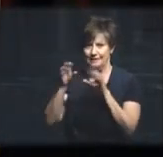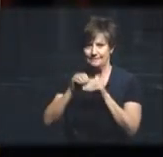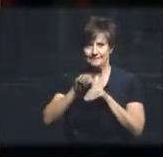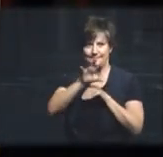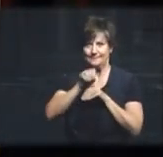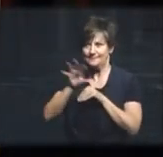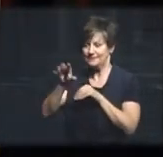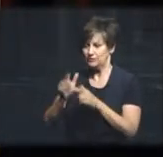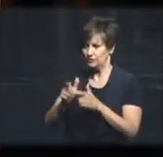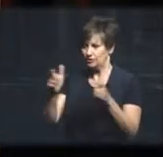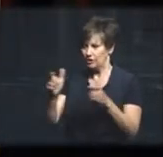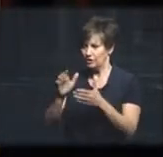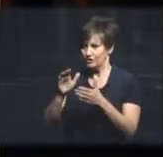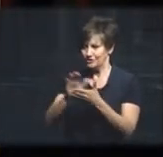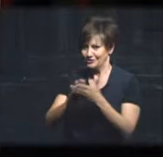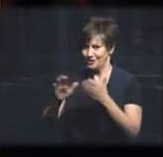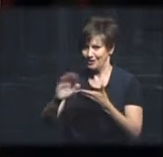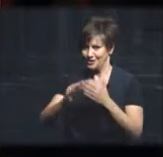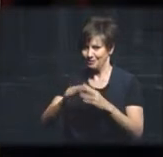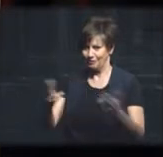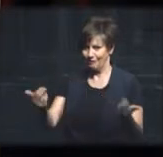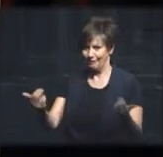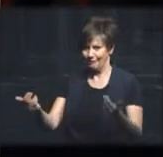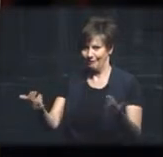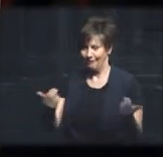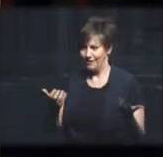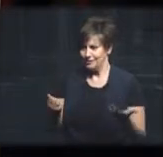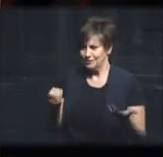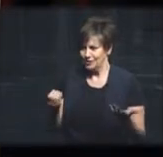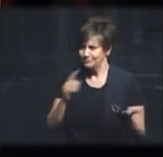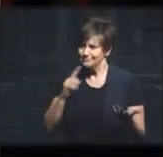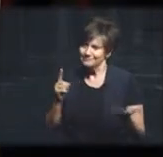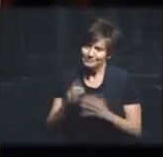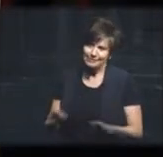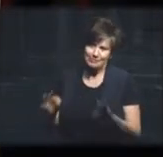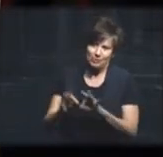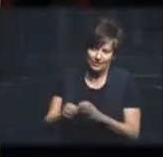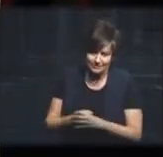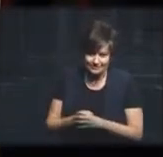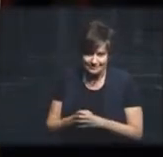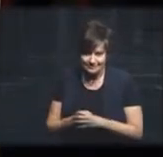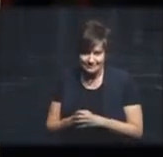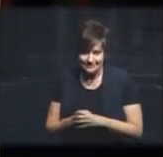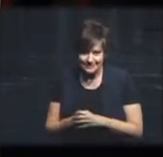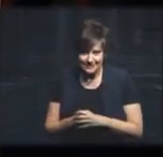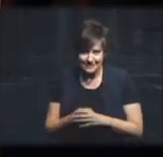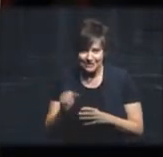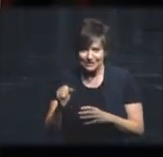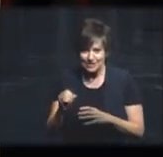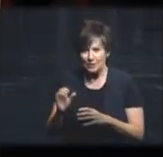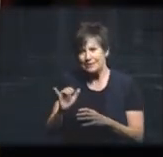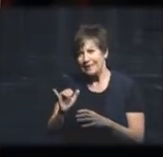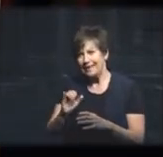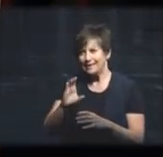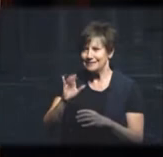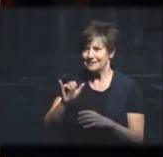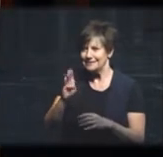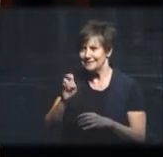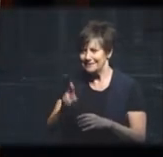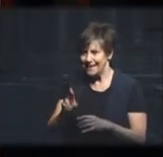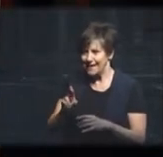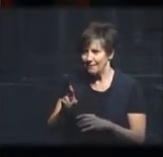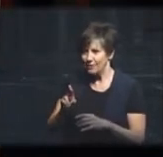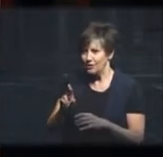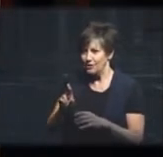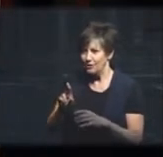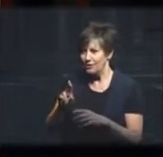larger college community. And yeah, so pretty important. So they're a little bit like the cyber version of a shooting